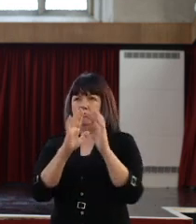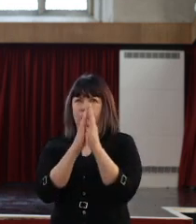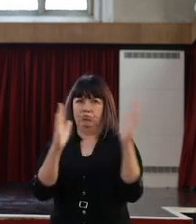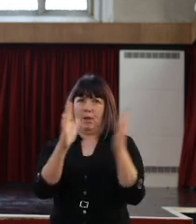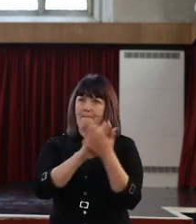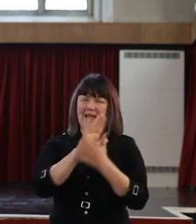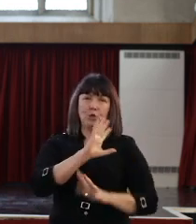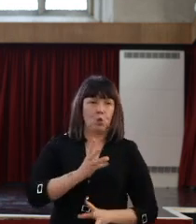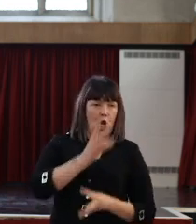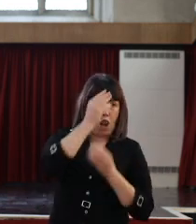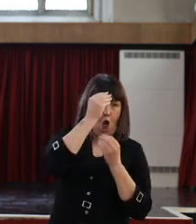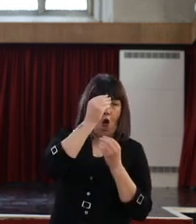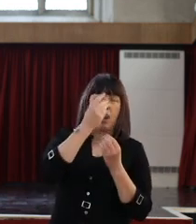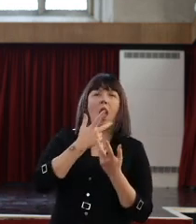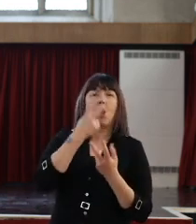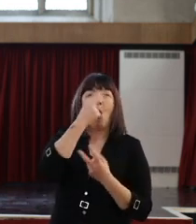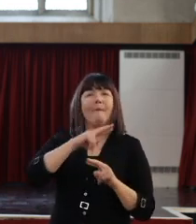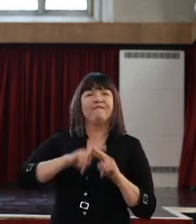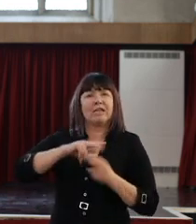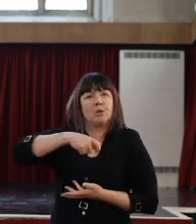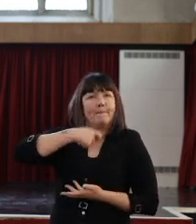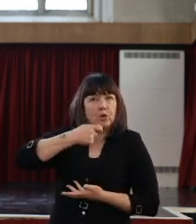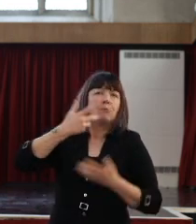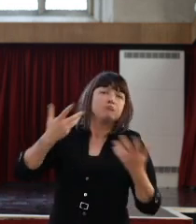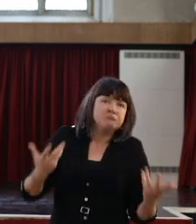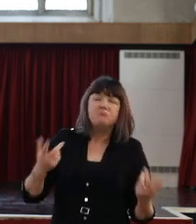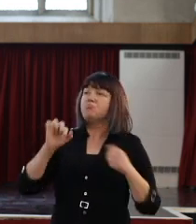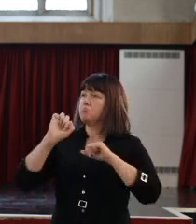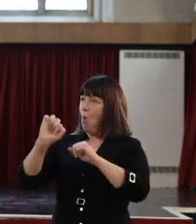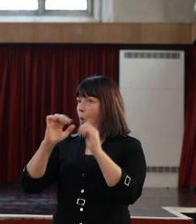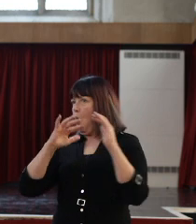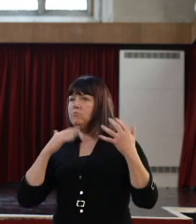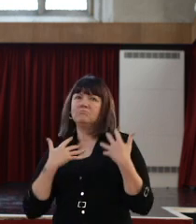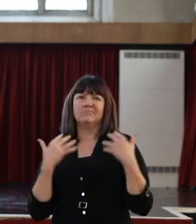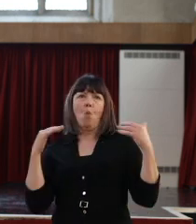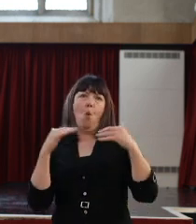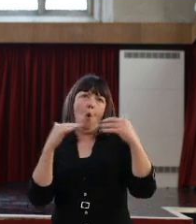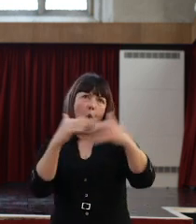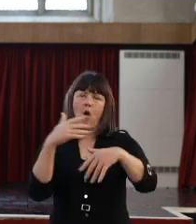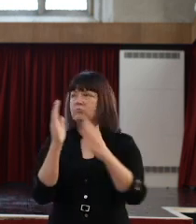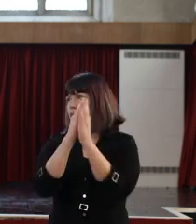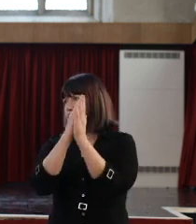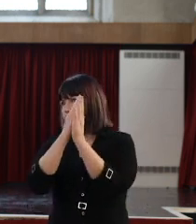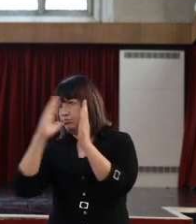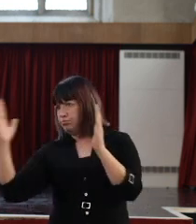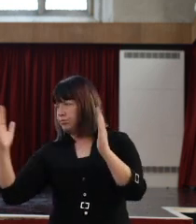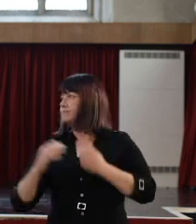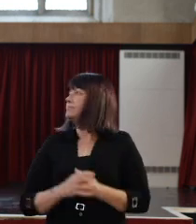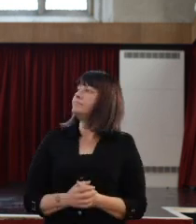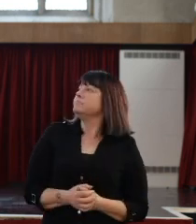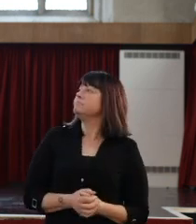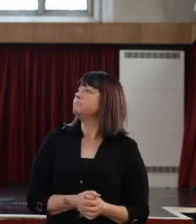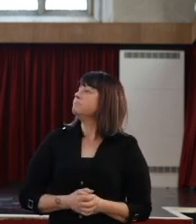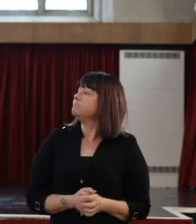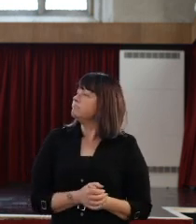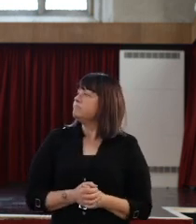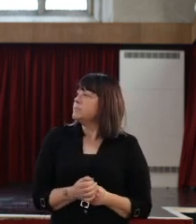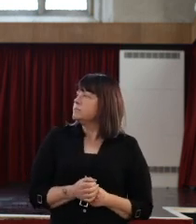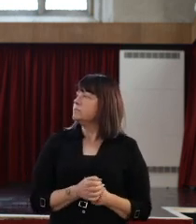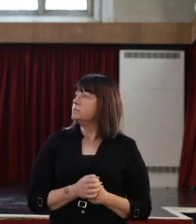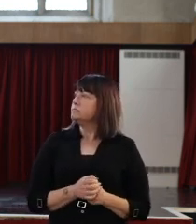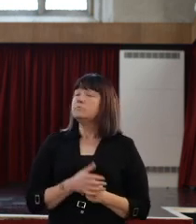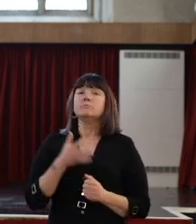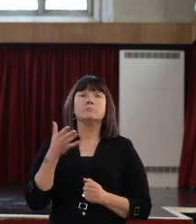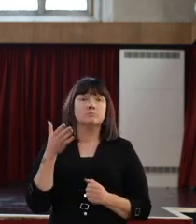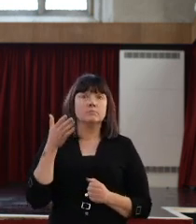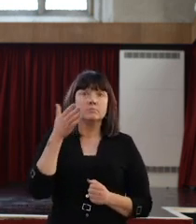spotted dick. And that was it, or both, if that was your bag. Now, also, my family never once went to the